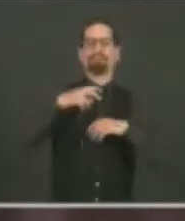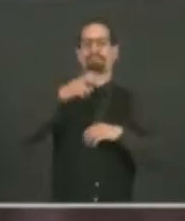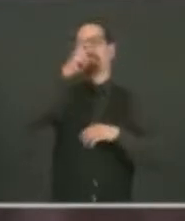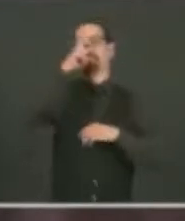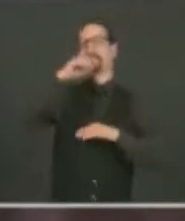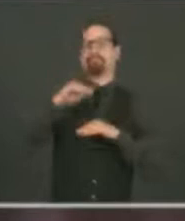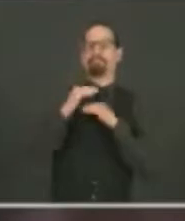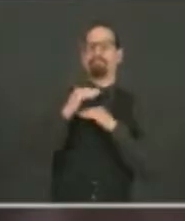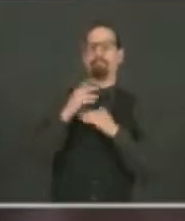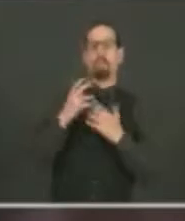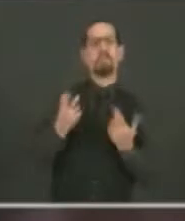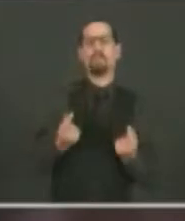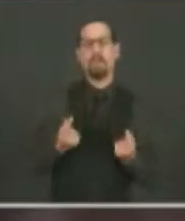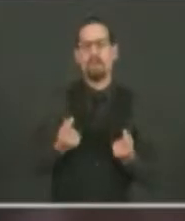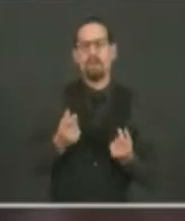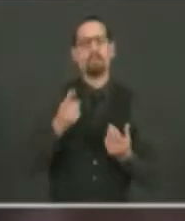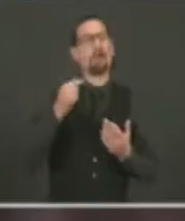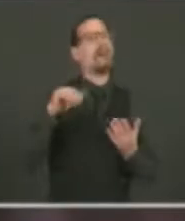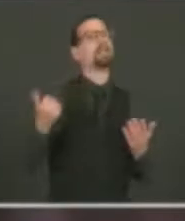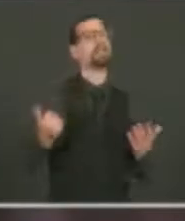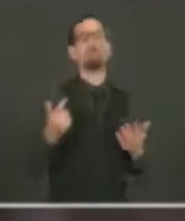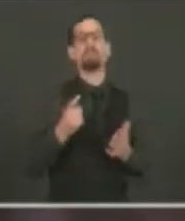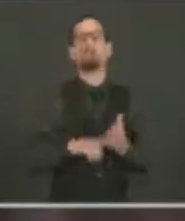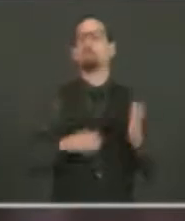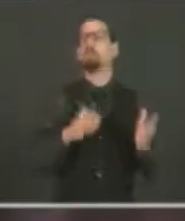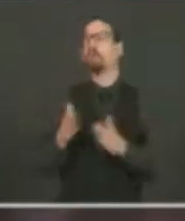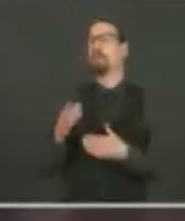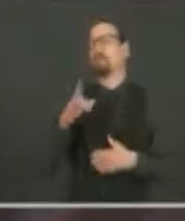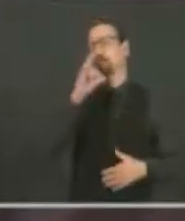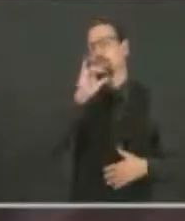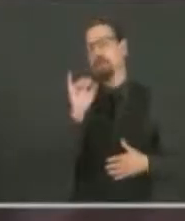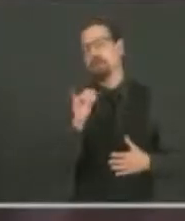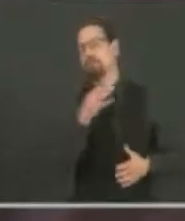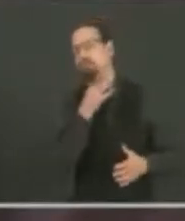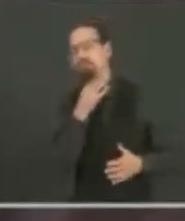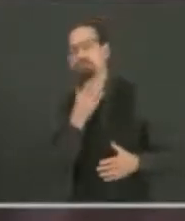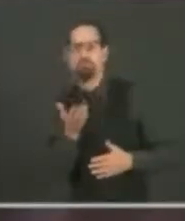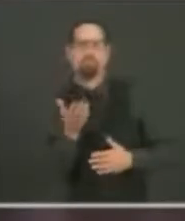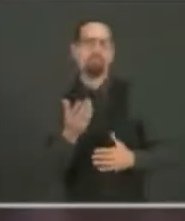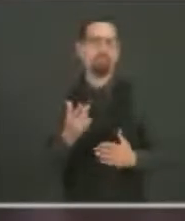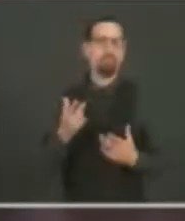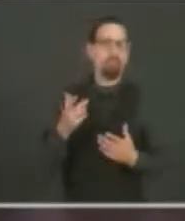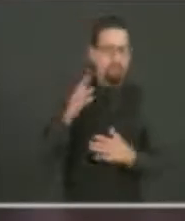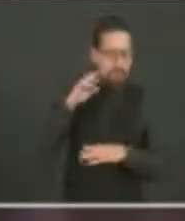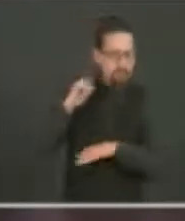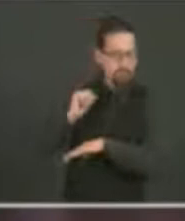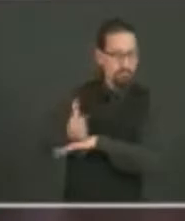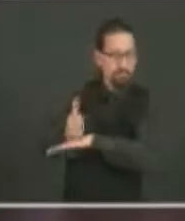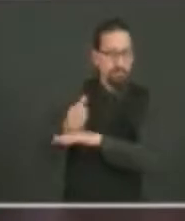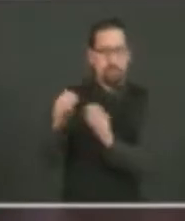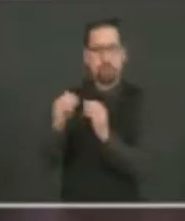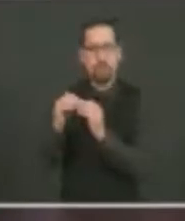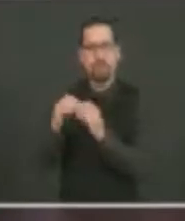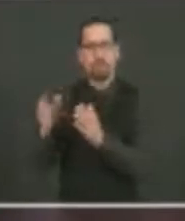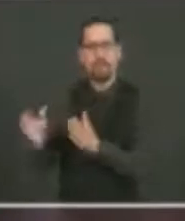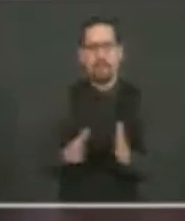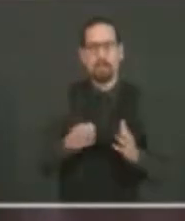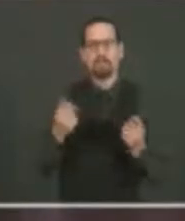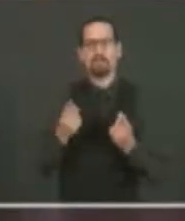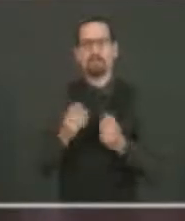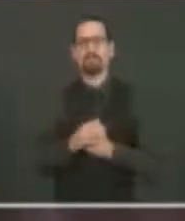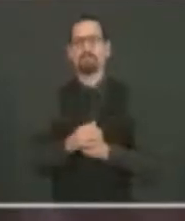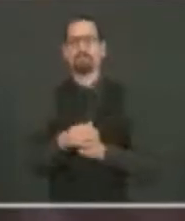feel would be indicated to try to combat that increase? That's something that we are always in discussion